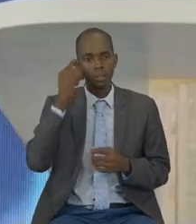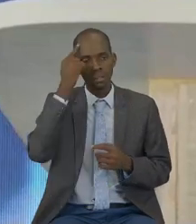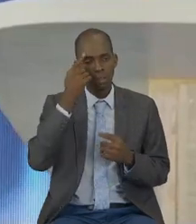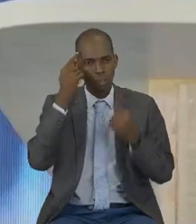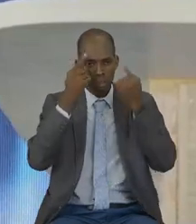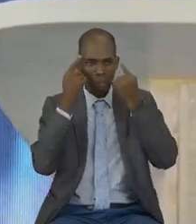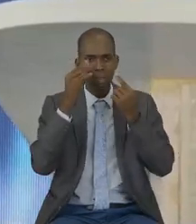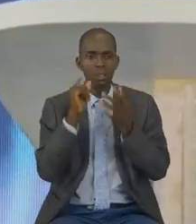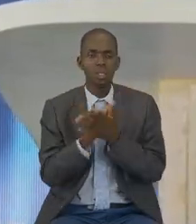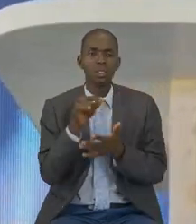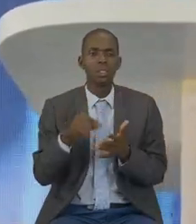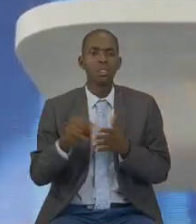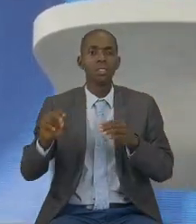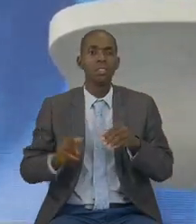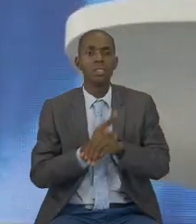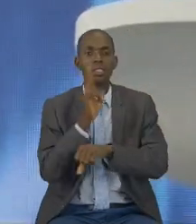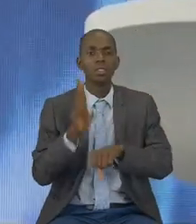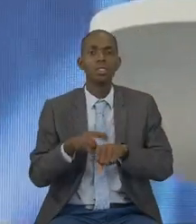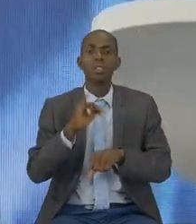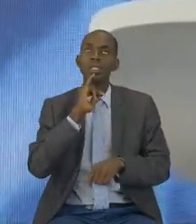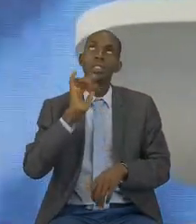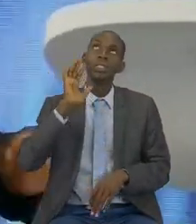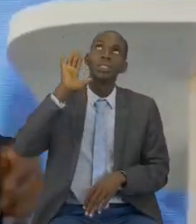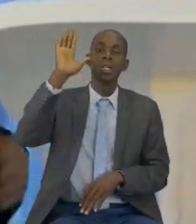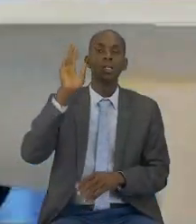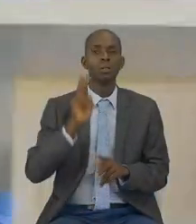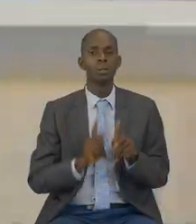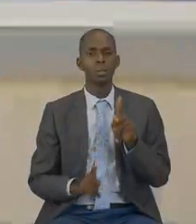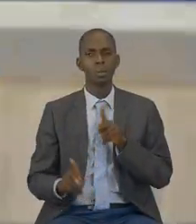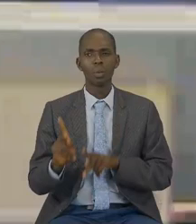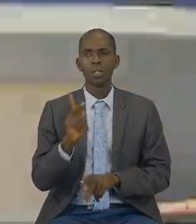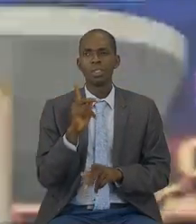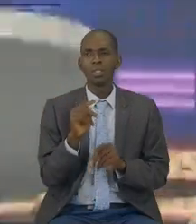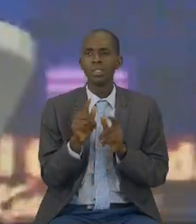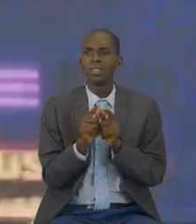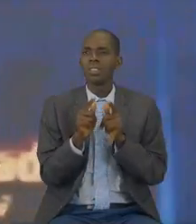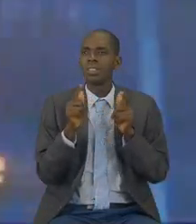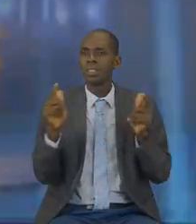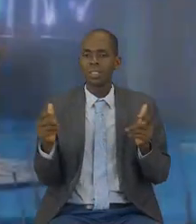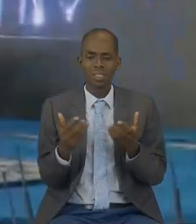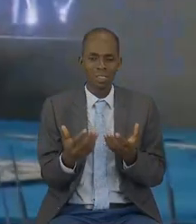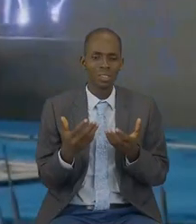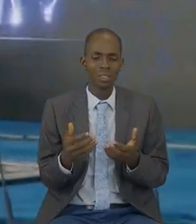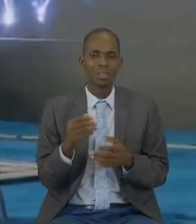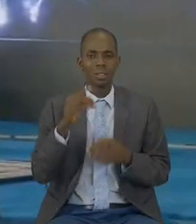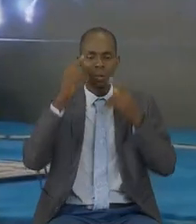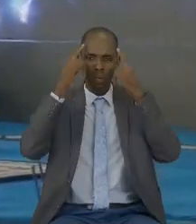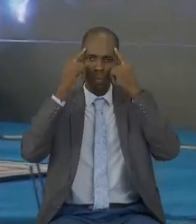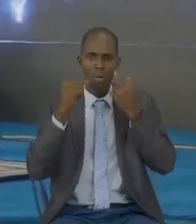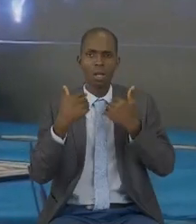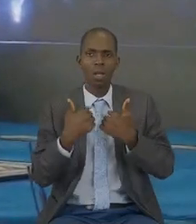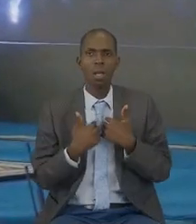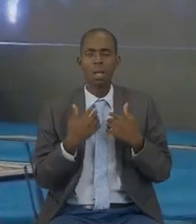this nation is thy people. The great desire he had and the